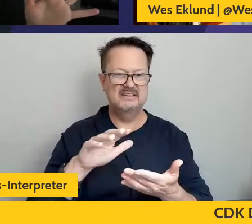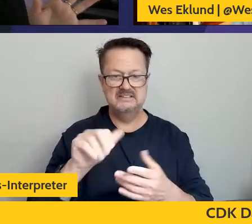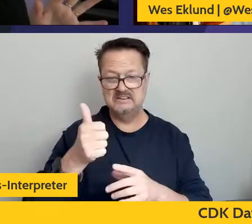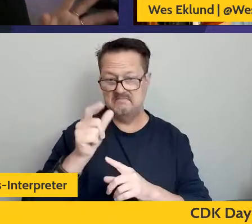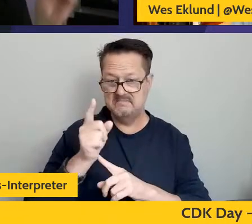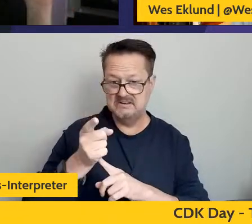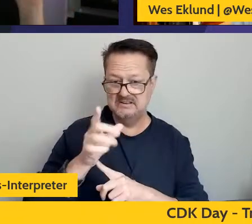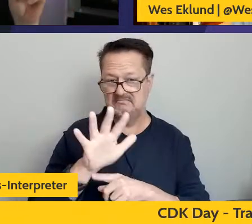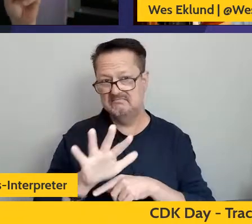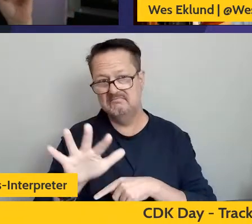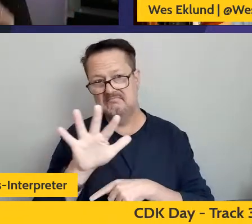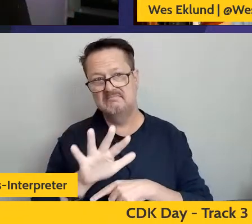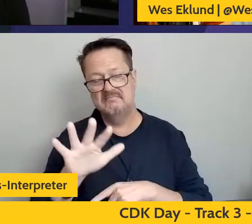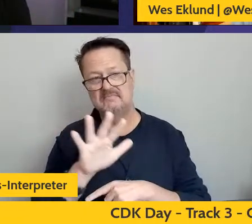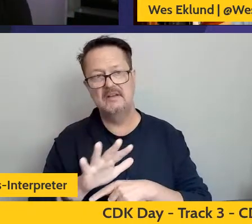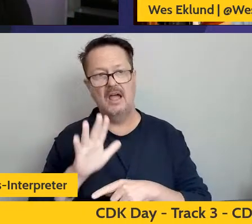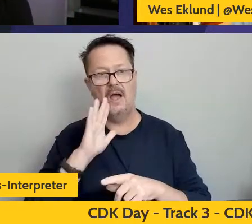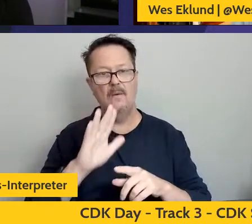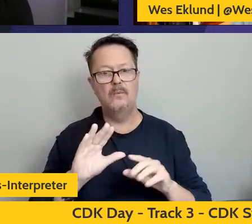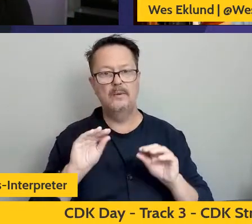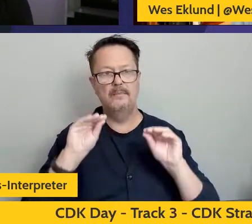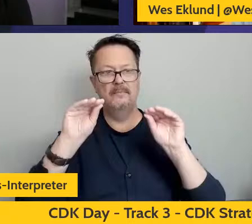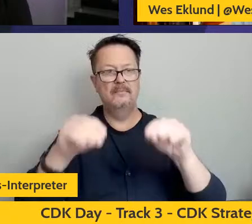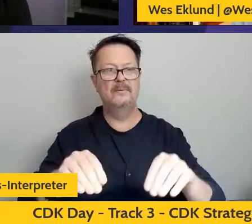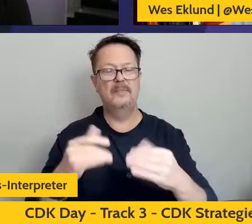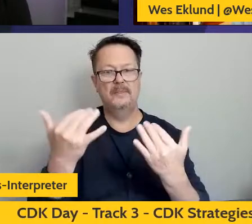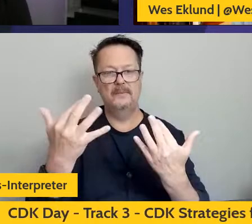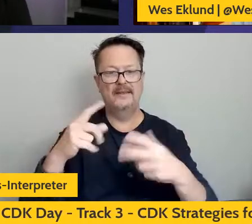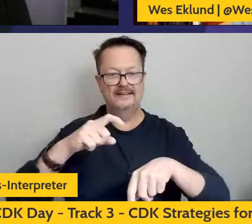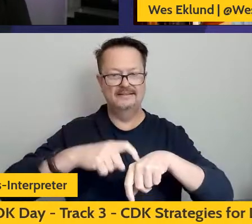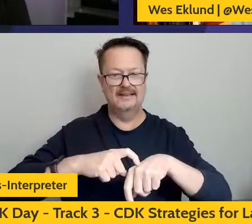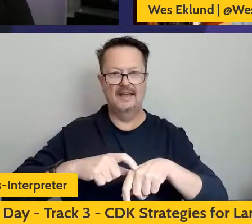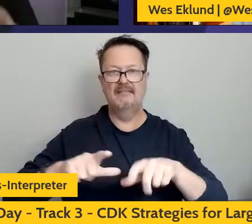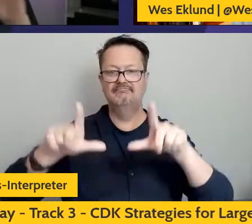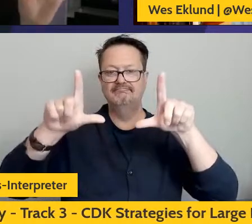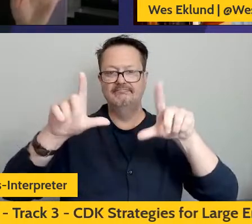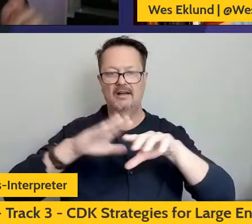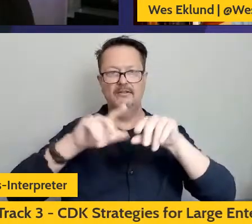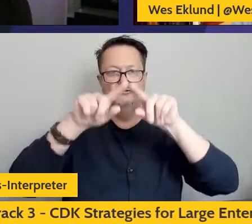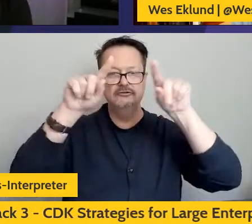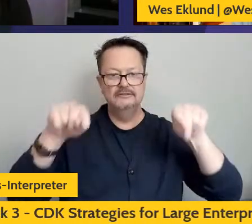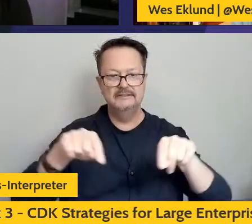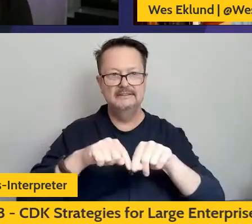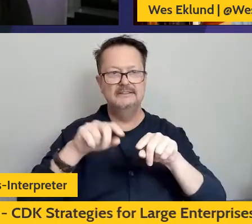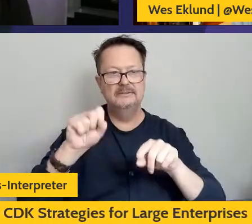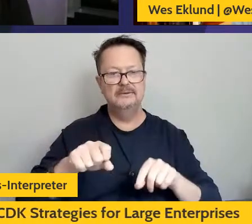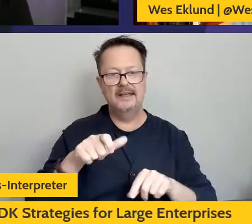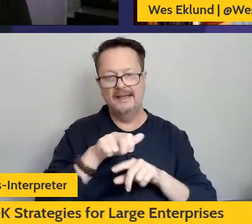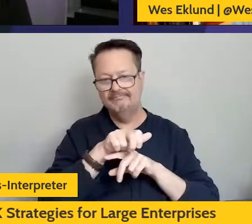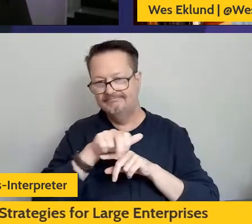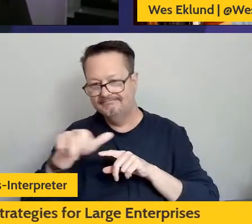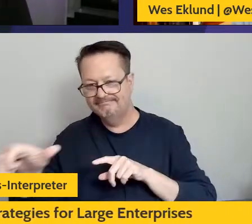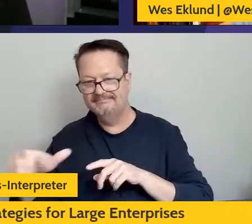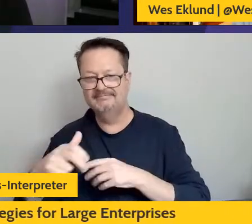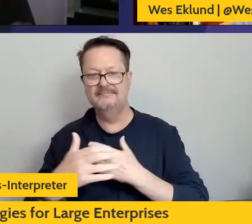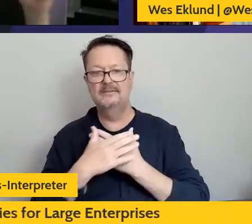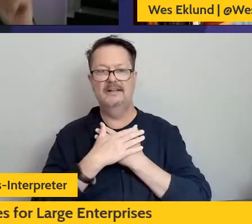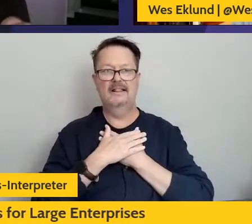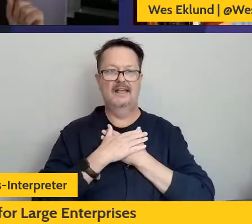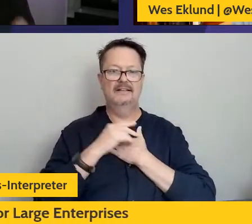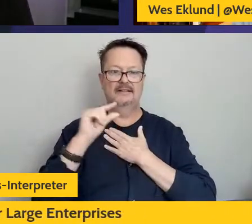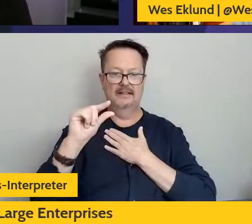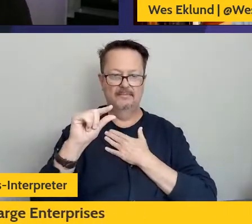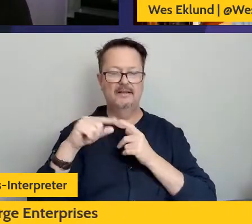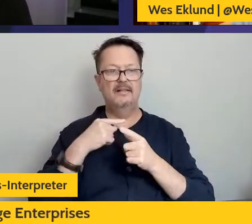minutes or so. I will put the waiting time in the screen so you can go and relax a little bit, and